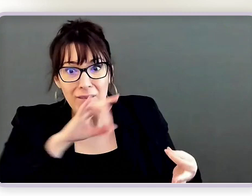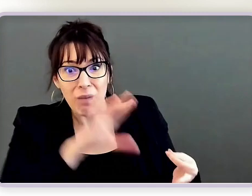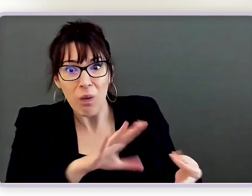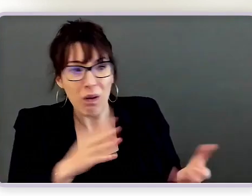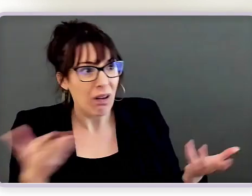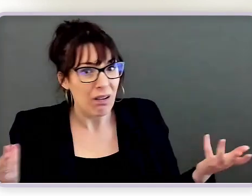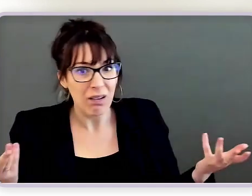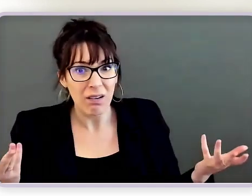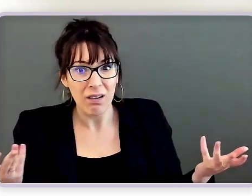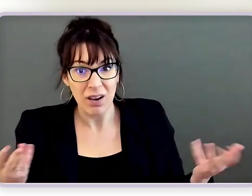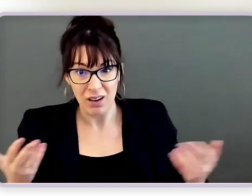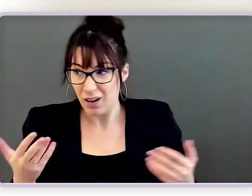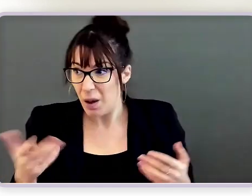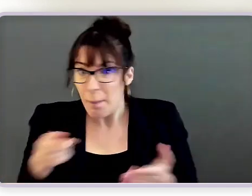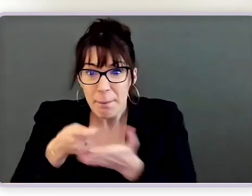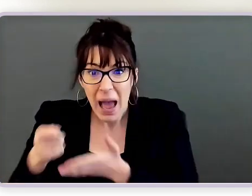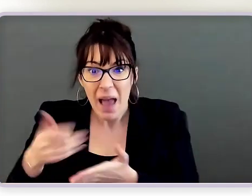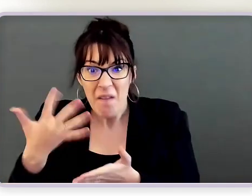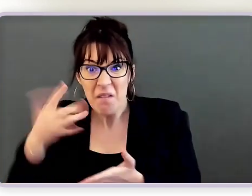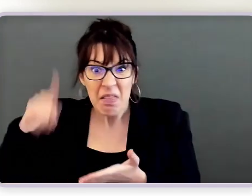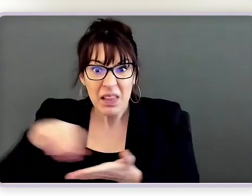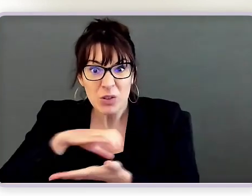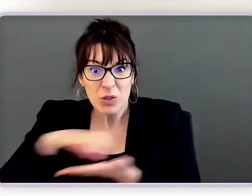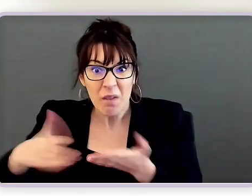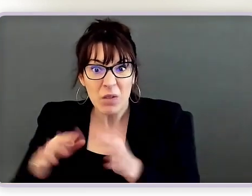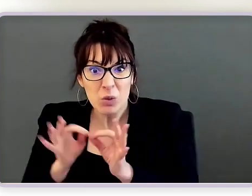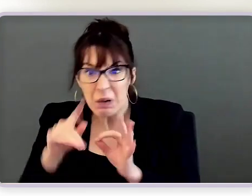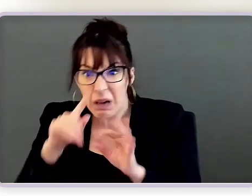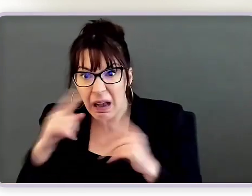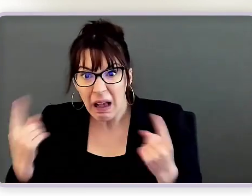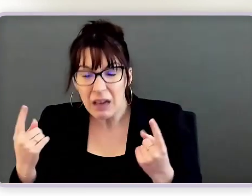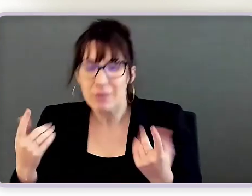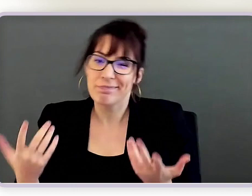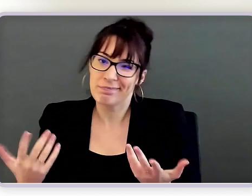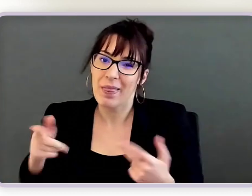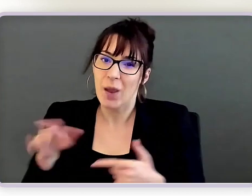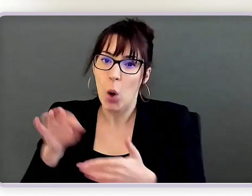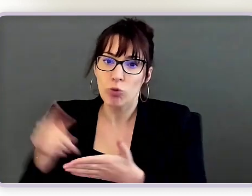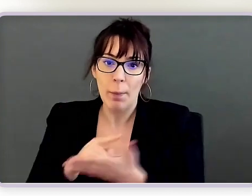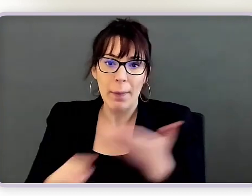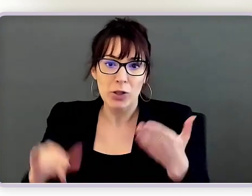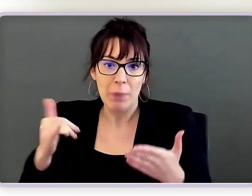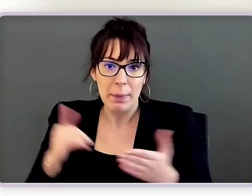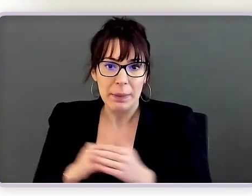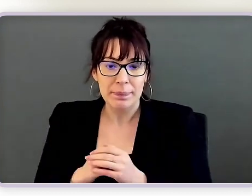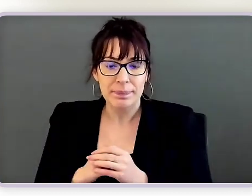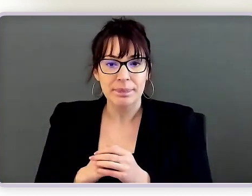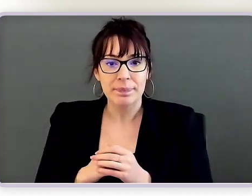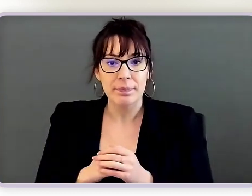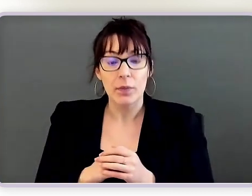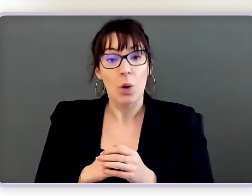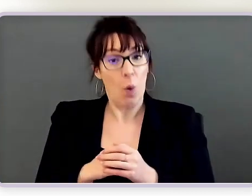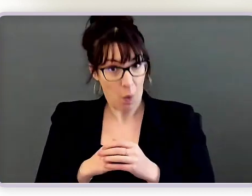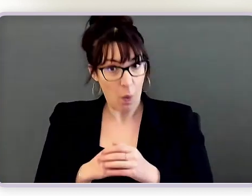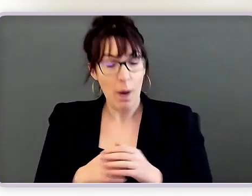Another example might be your local milk bar is not accessible because of steps, and it might cost them to put a